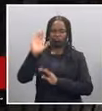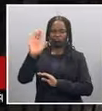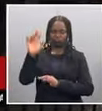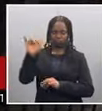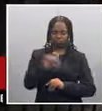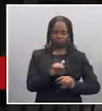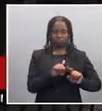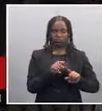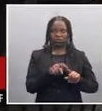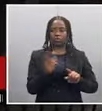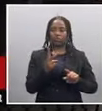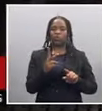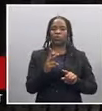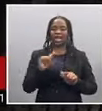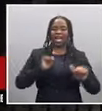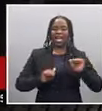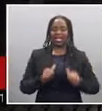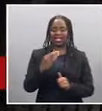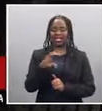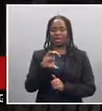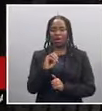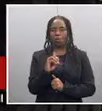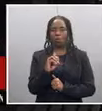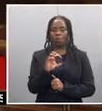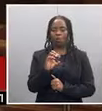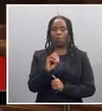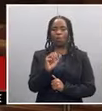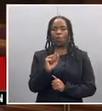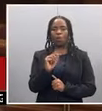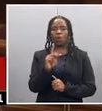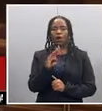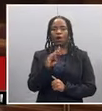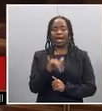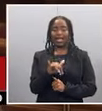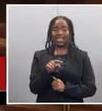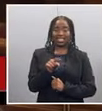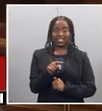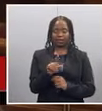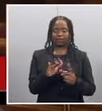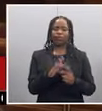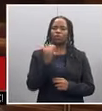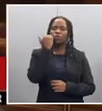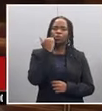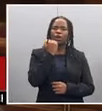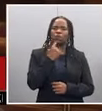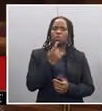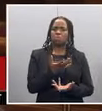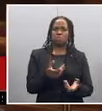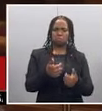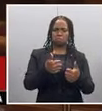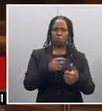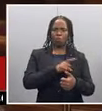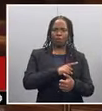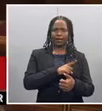Ronika Raghavan, acting CEO of Oak Bay Investments. Judge Philip Loebscher discharged a provisional